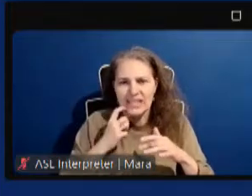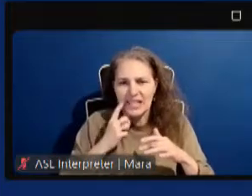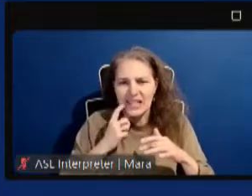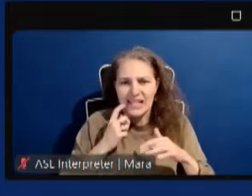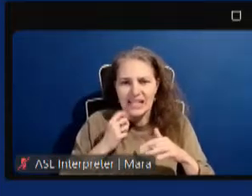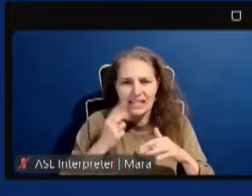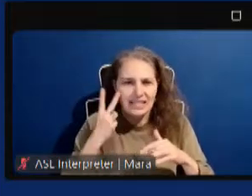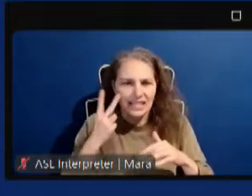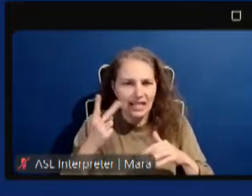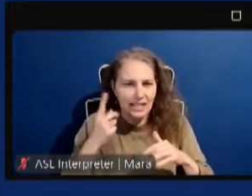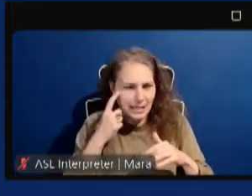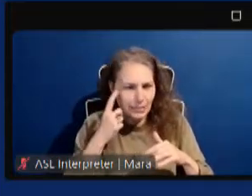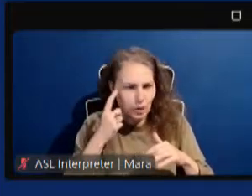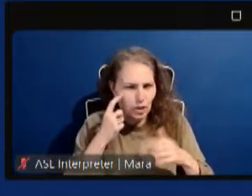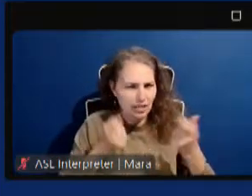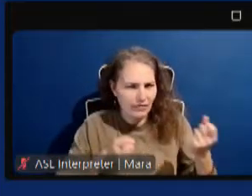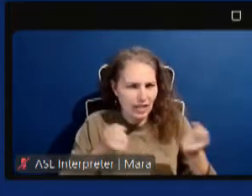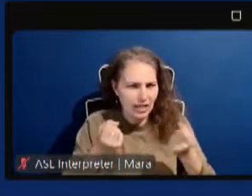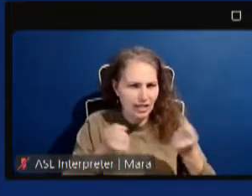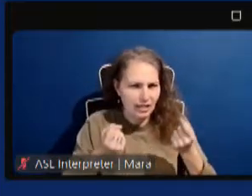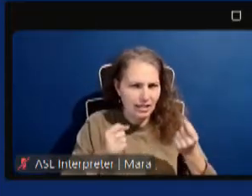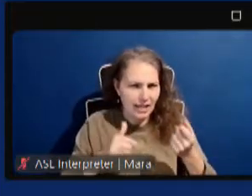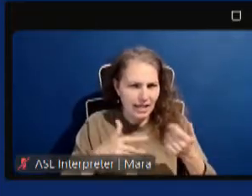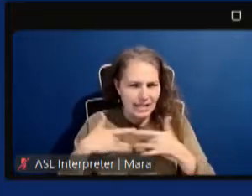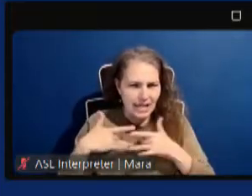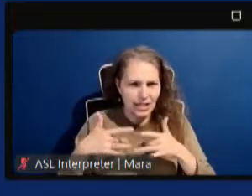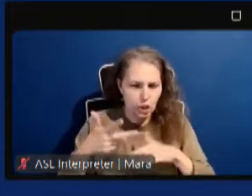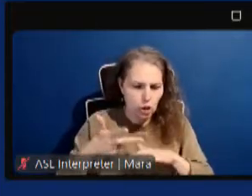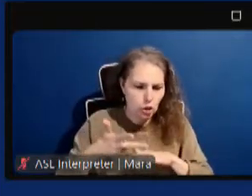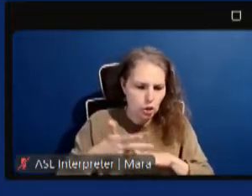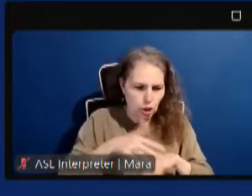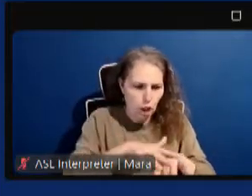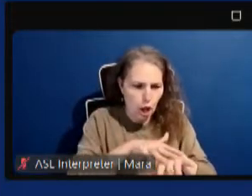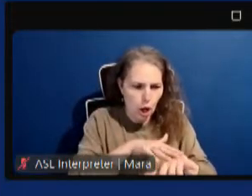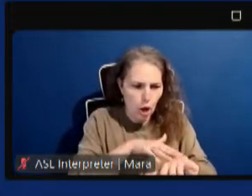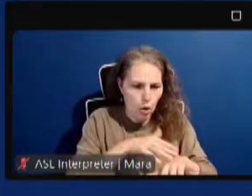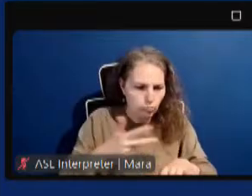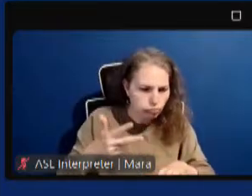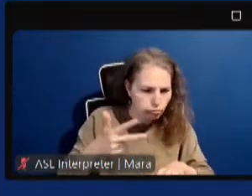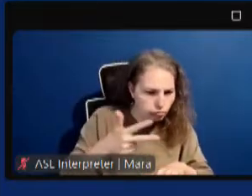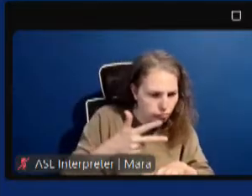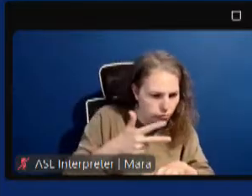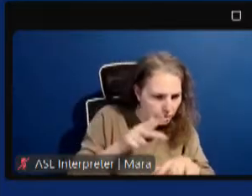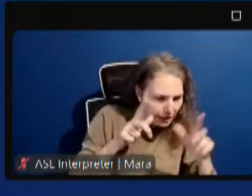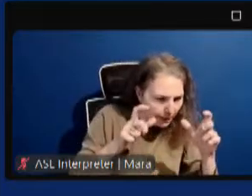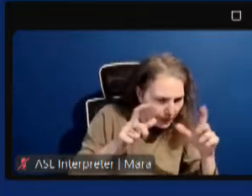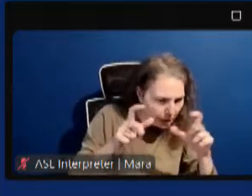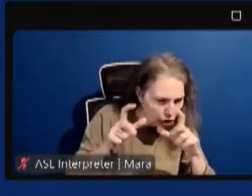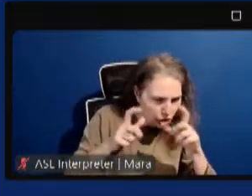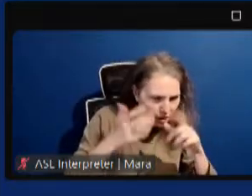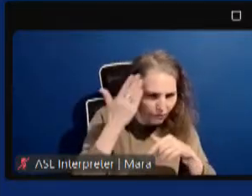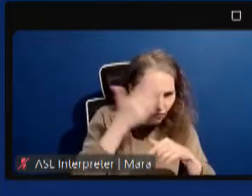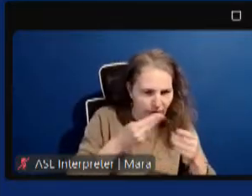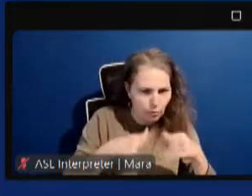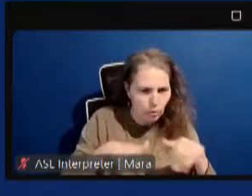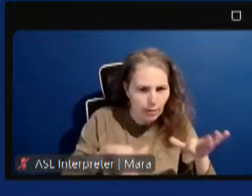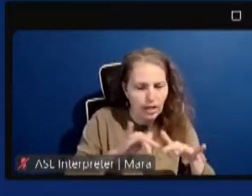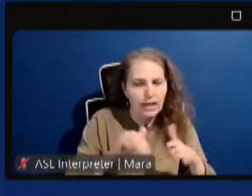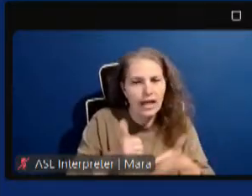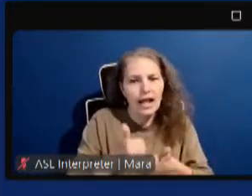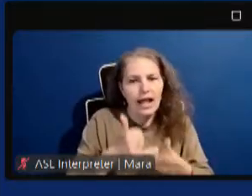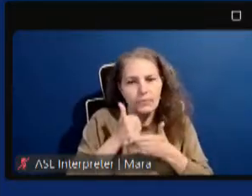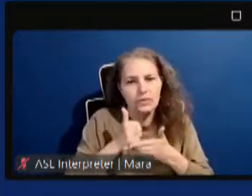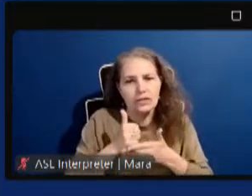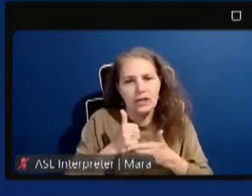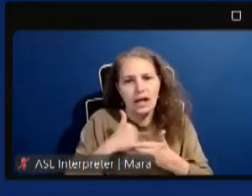that have slowed down in front of their property. They're taking pictures of it, sending it to us. That can help with, our investigations, and we'd appreciate it.